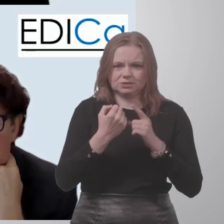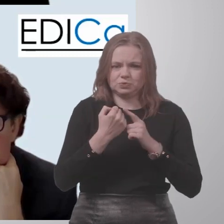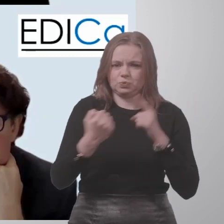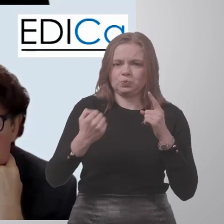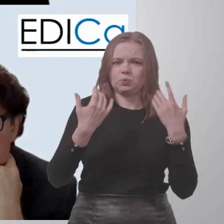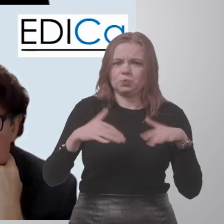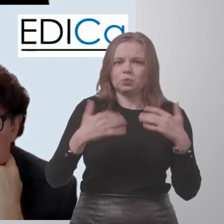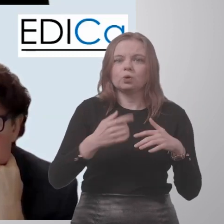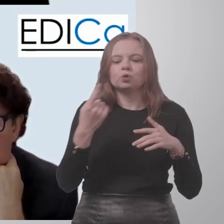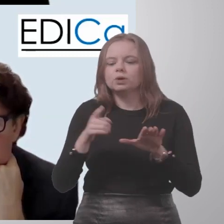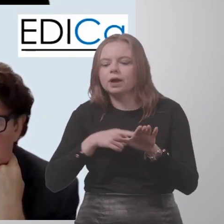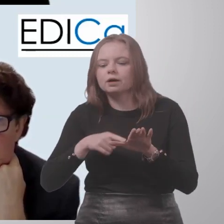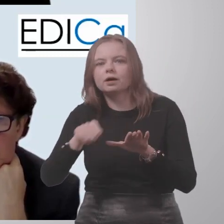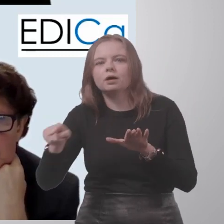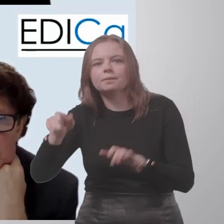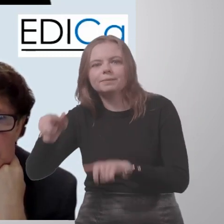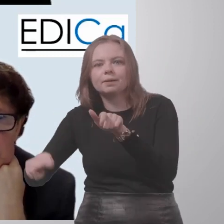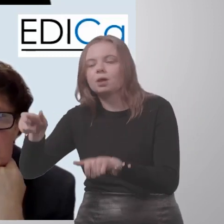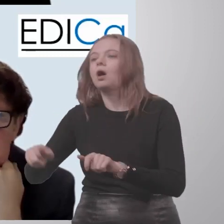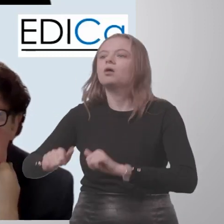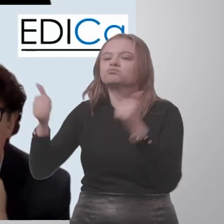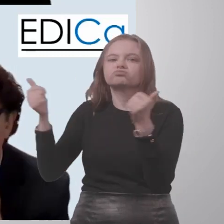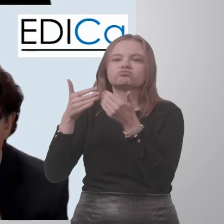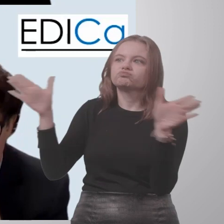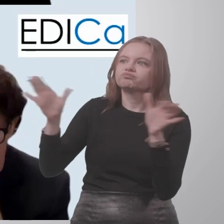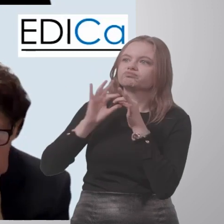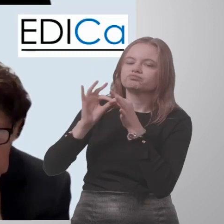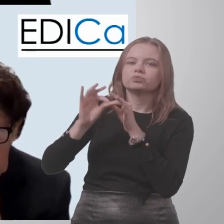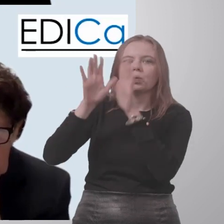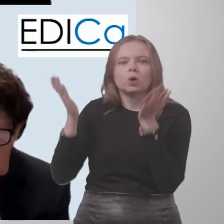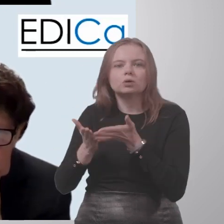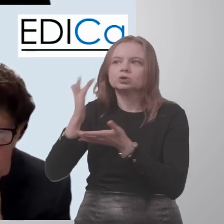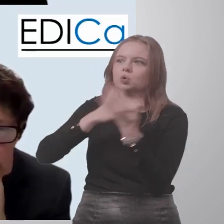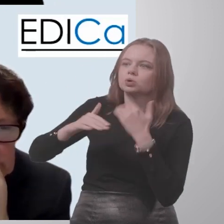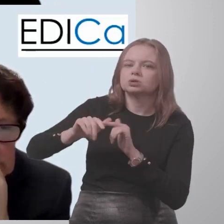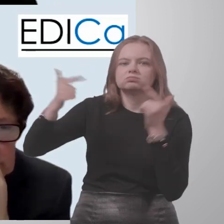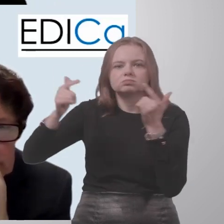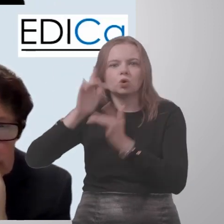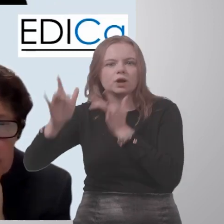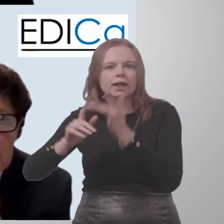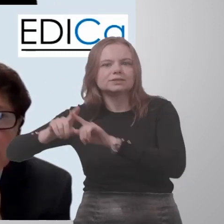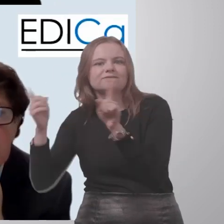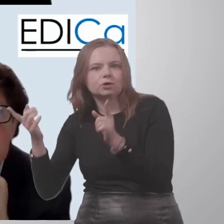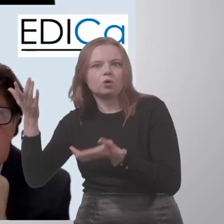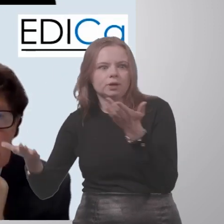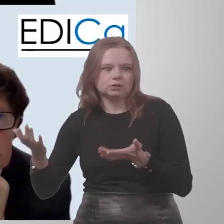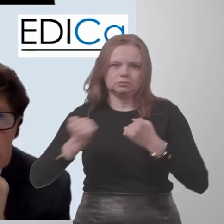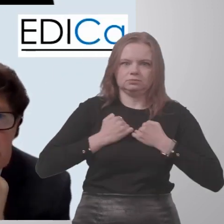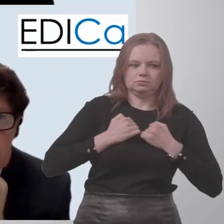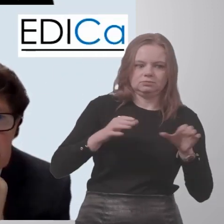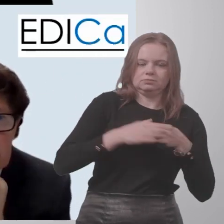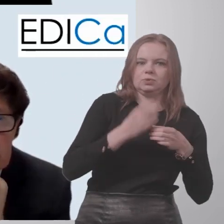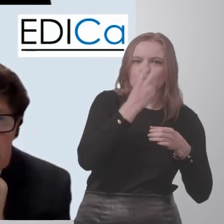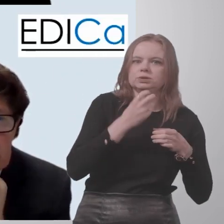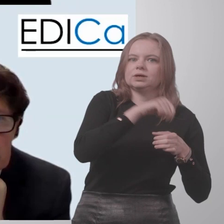world socially in completely different ways digitally than we do, or I have historically done. And there's lots of potential in that. So I